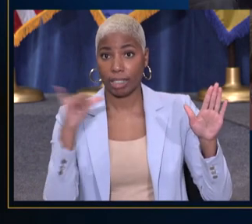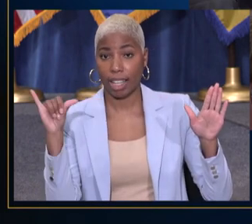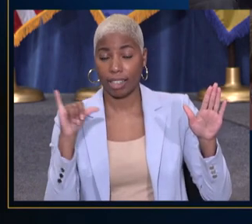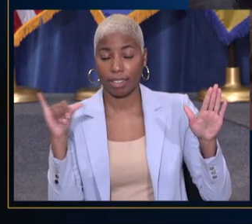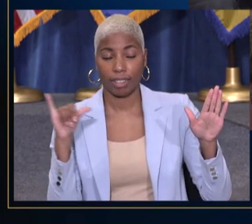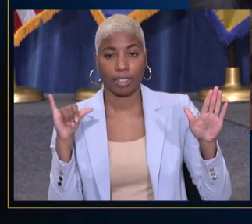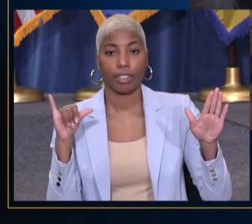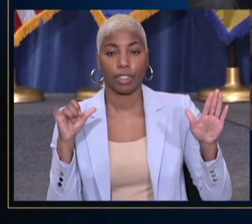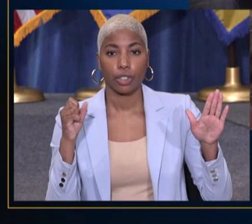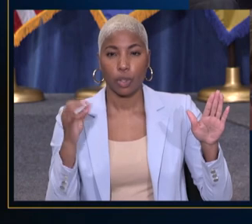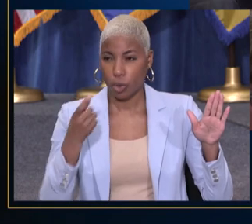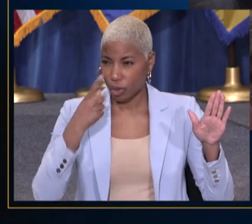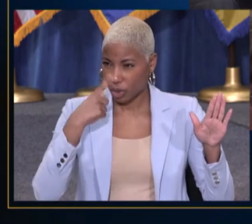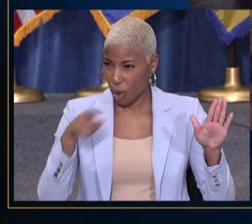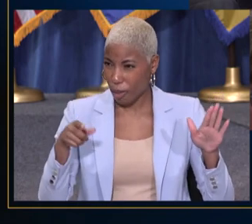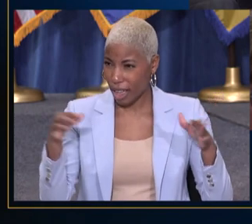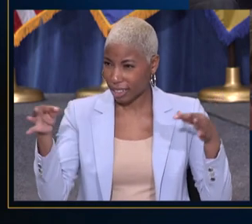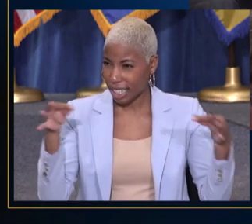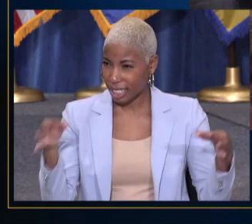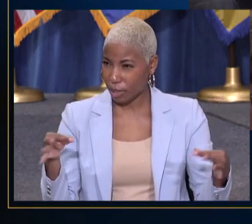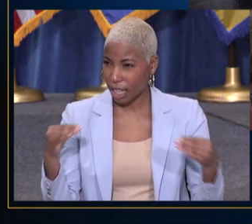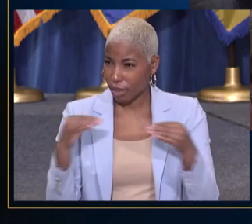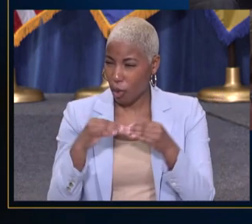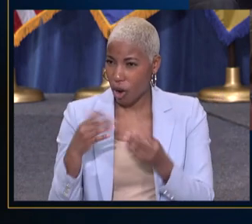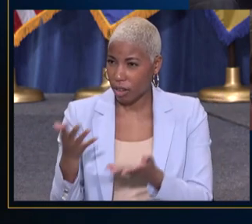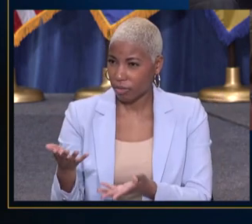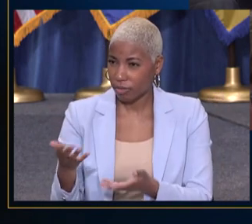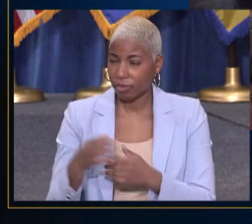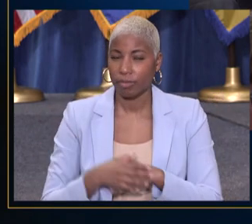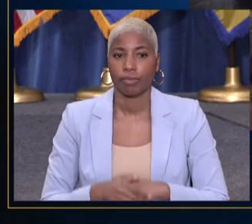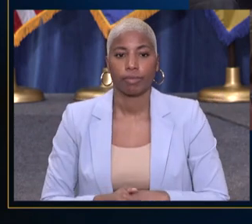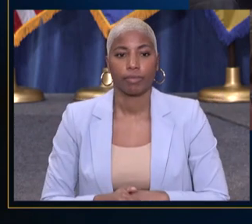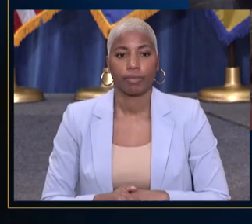so could you speak a little bit about that?